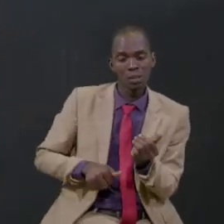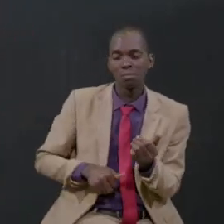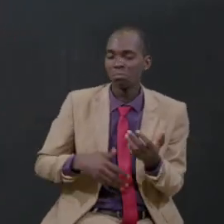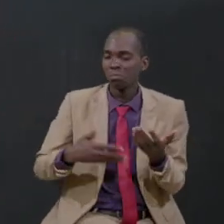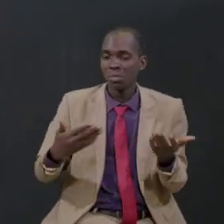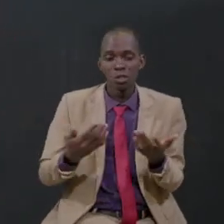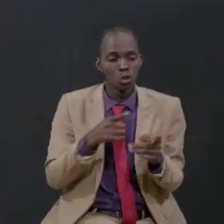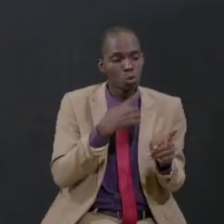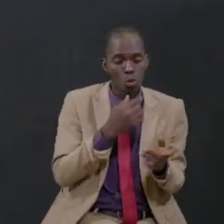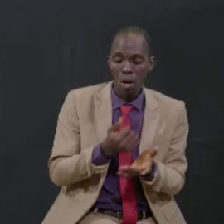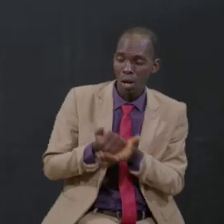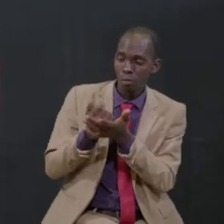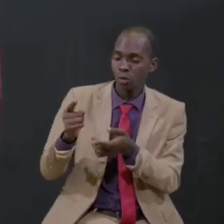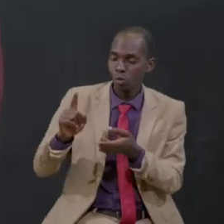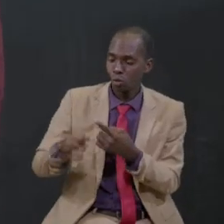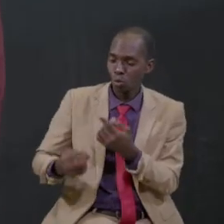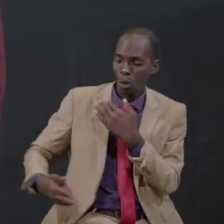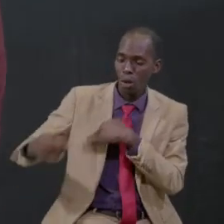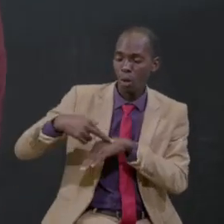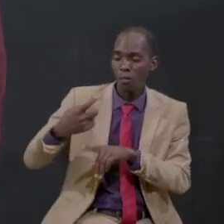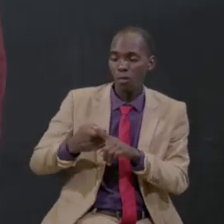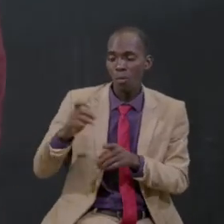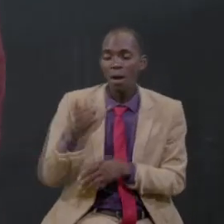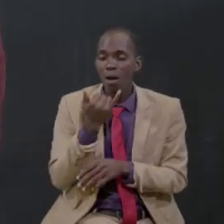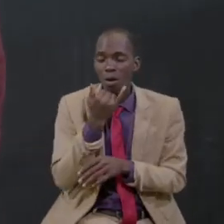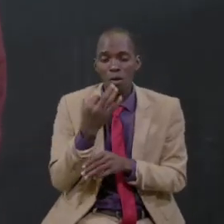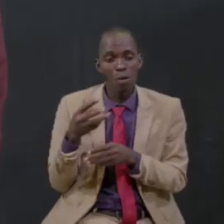way, shall save